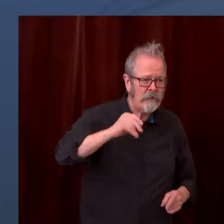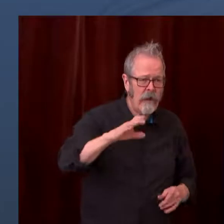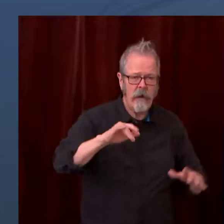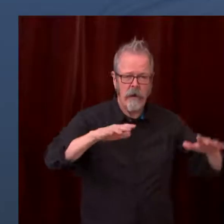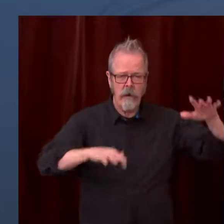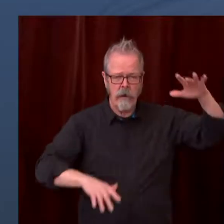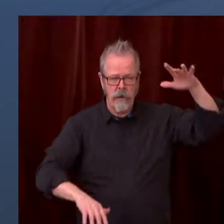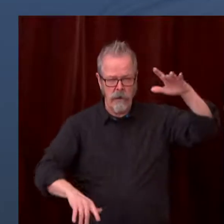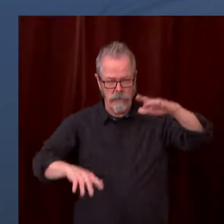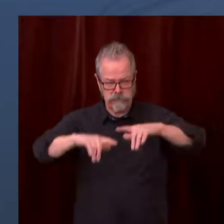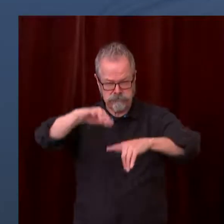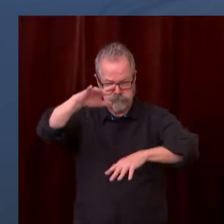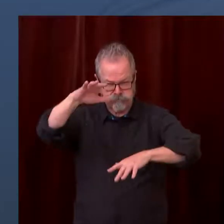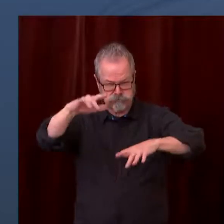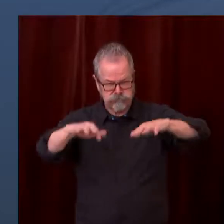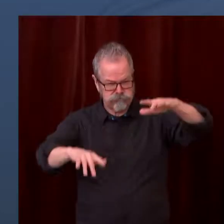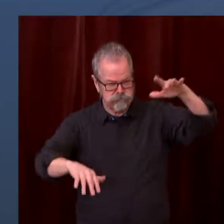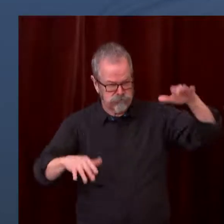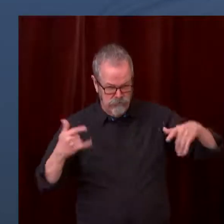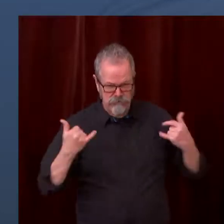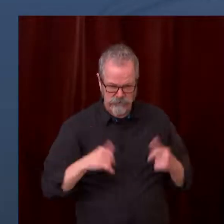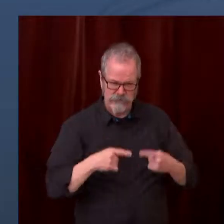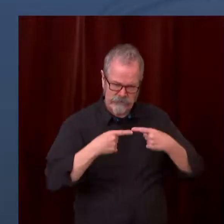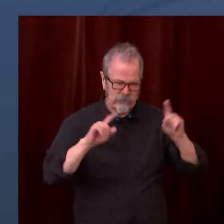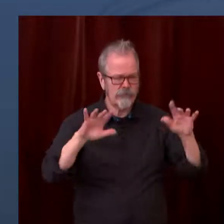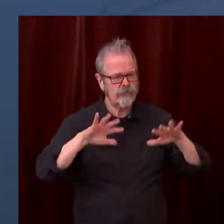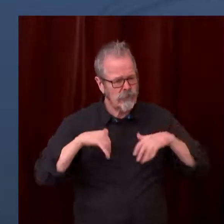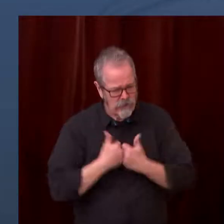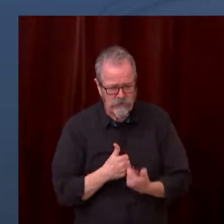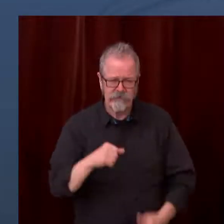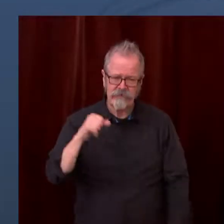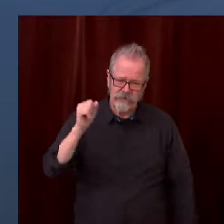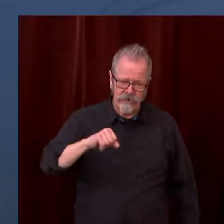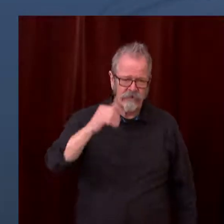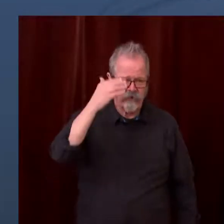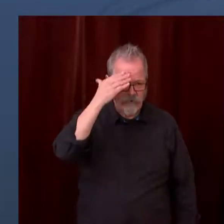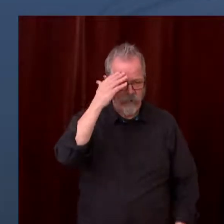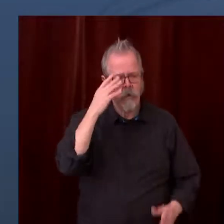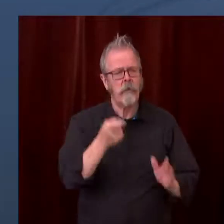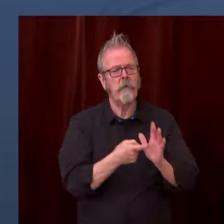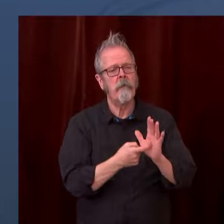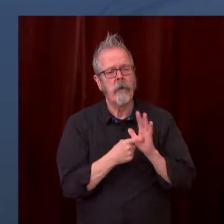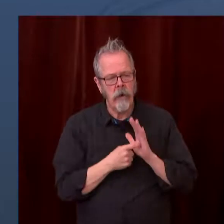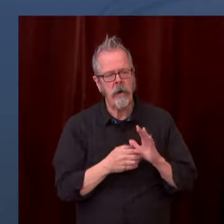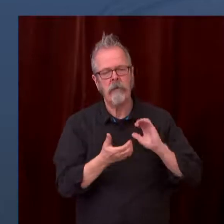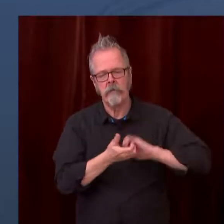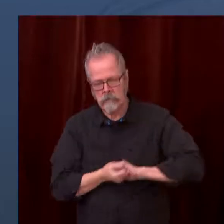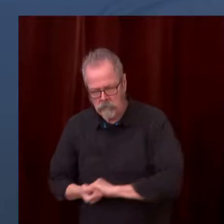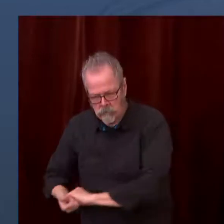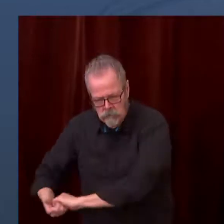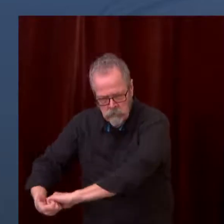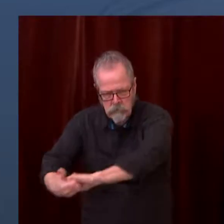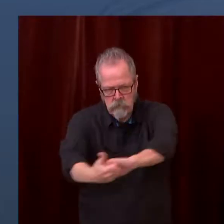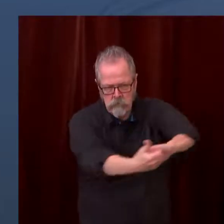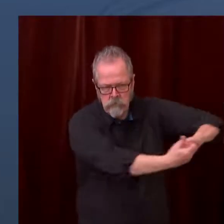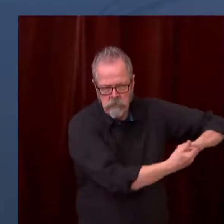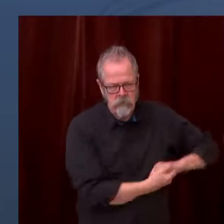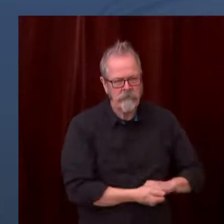one another, but we know all of that can be done effectively. And as a result of those efforts by